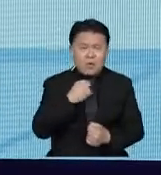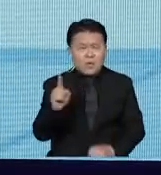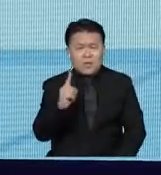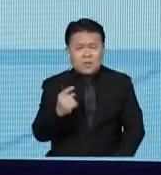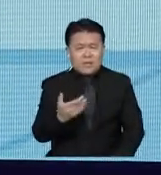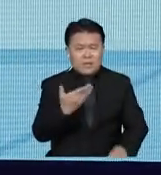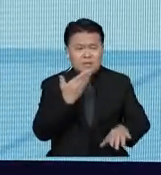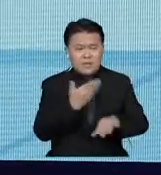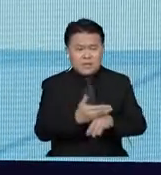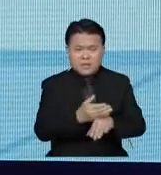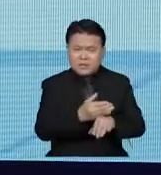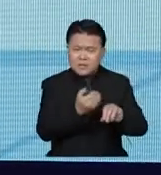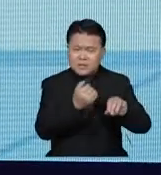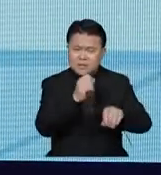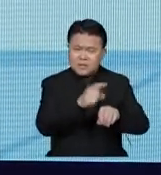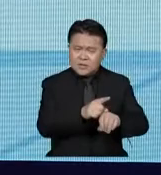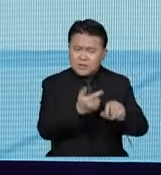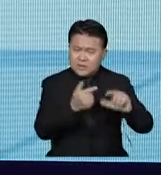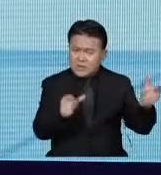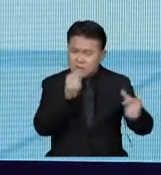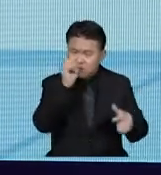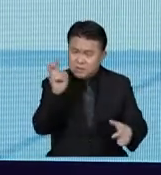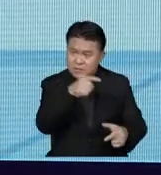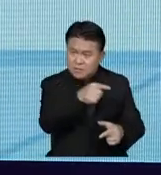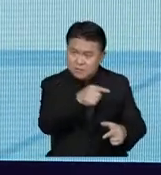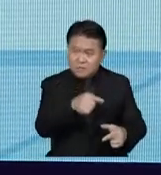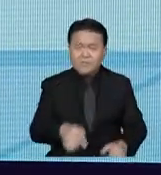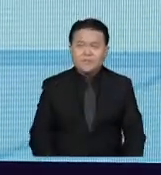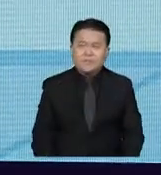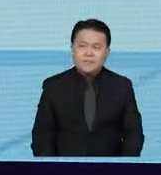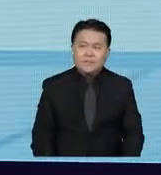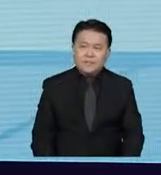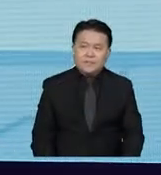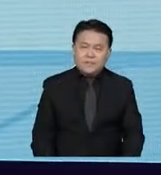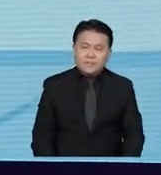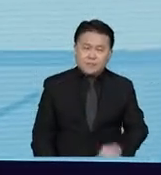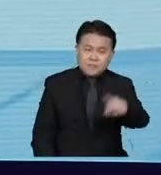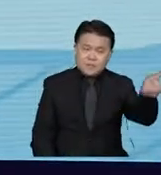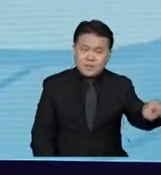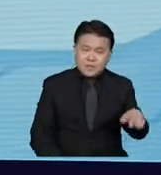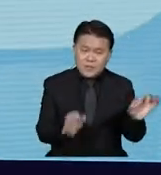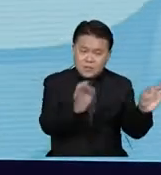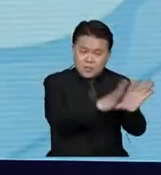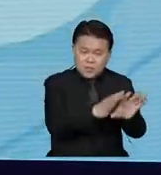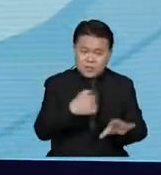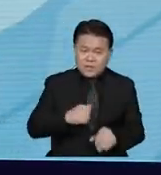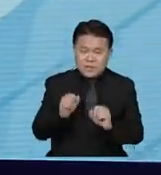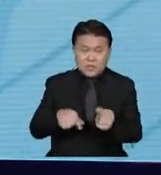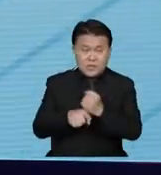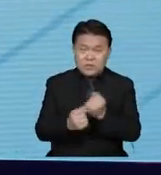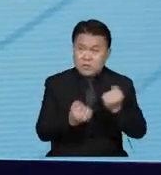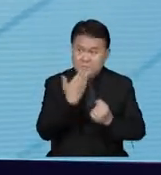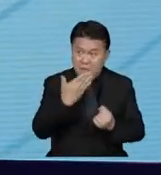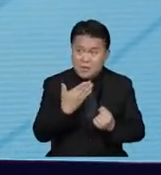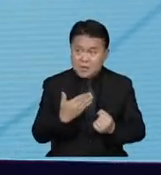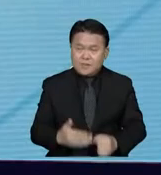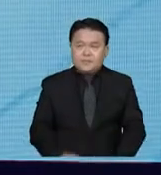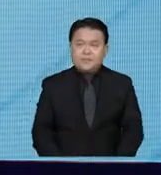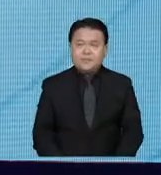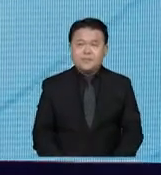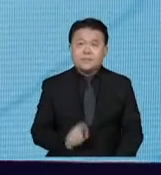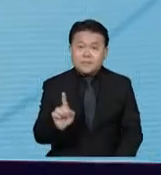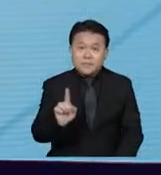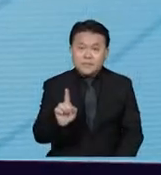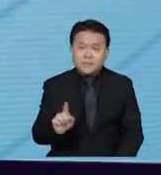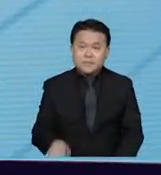that allowed us to thrive while all the other human species went extinct. It's then we realized friendliness is also